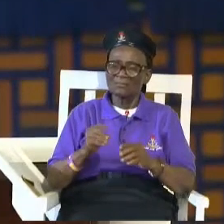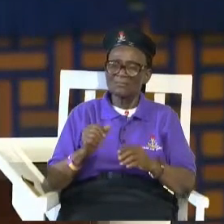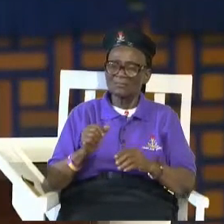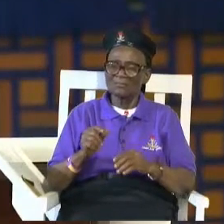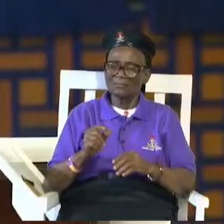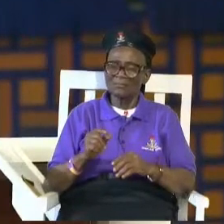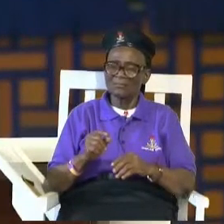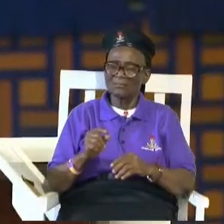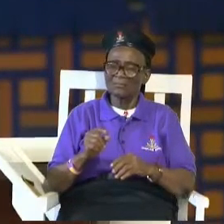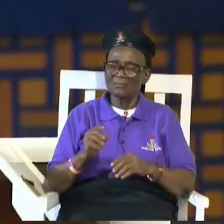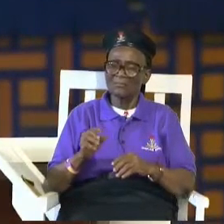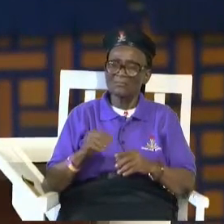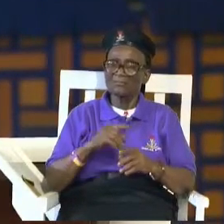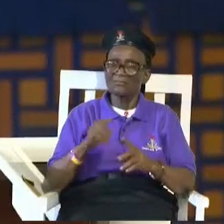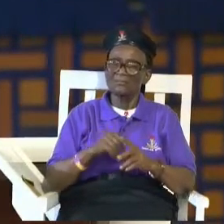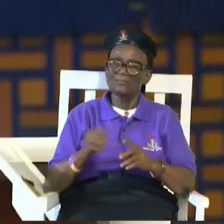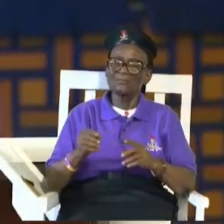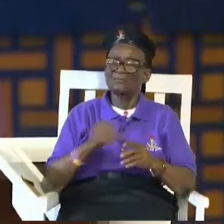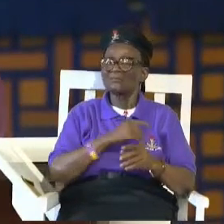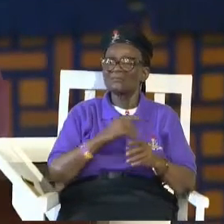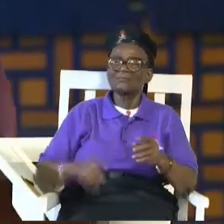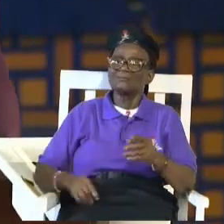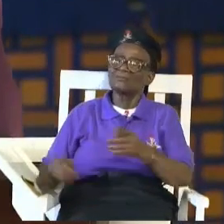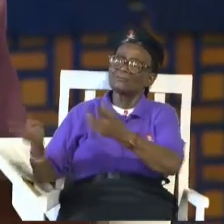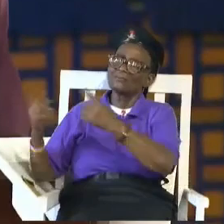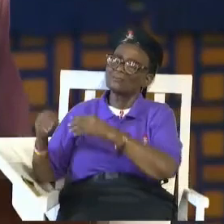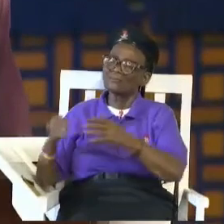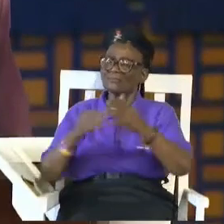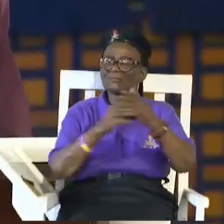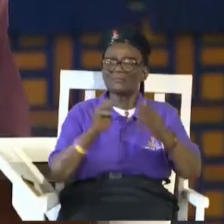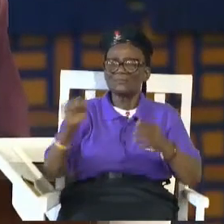name of the